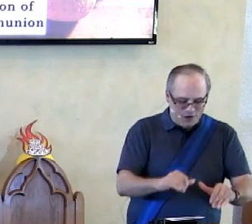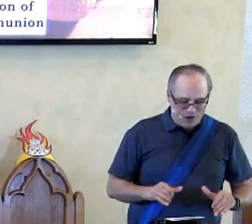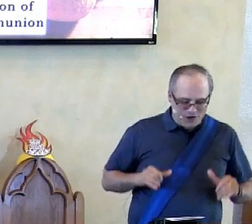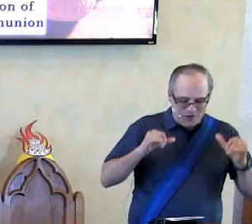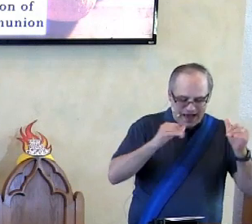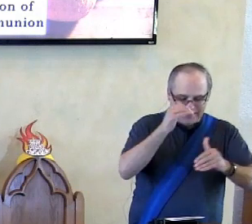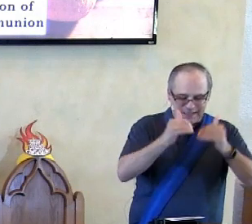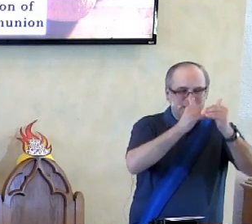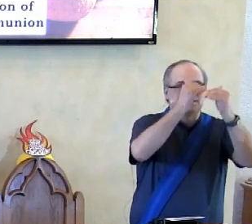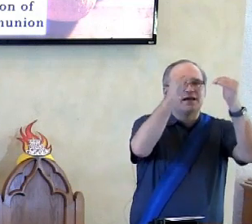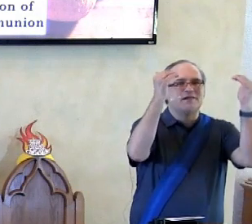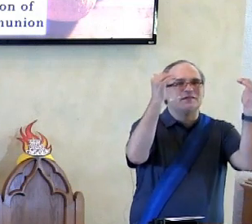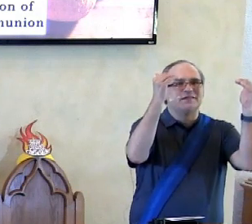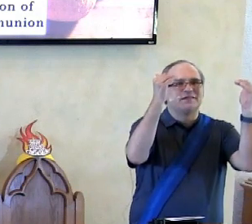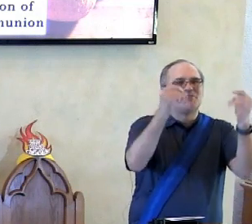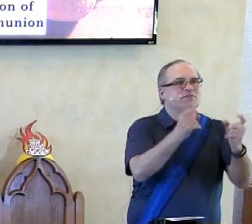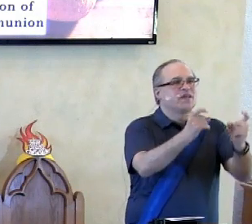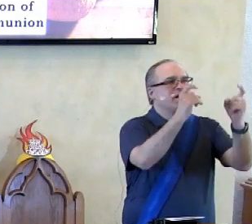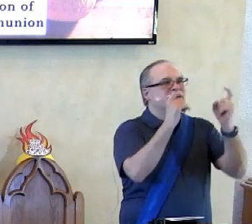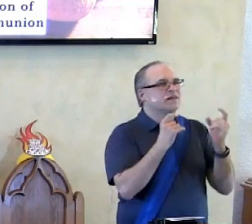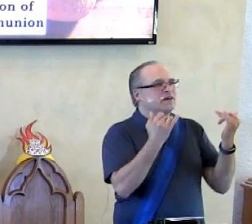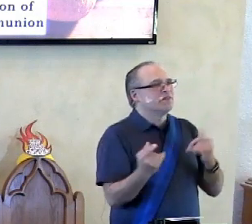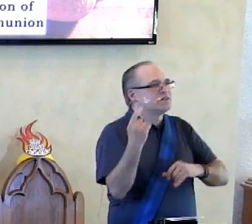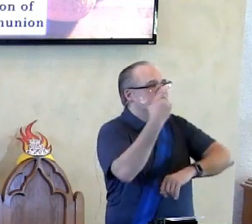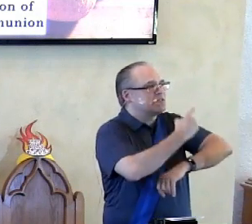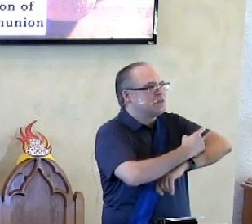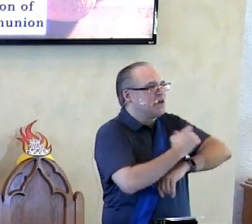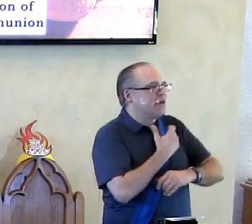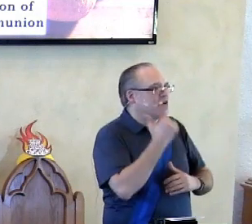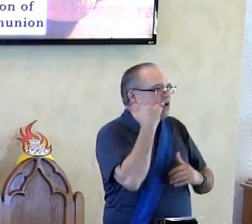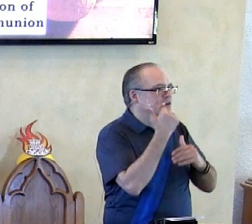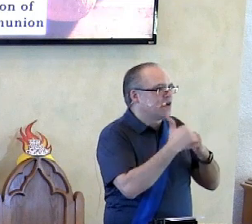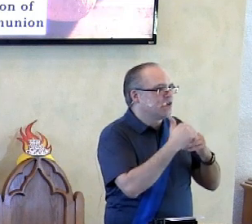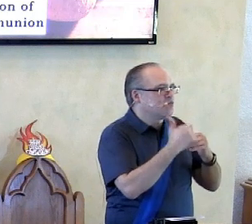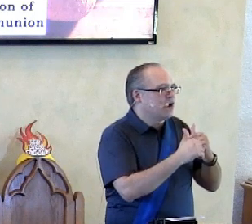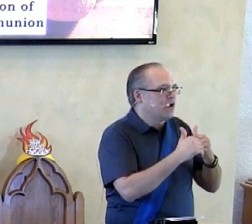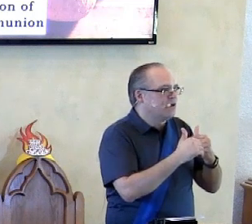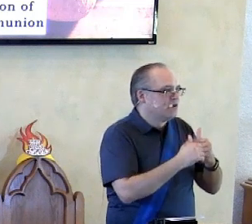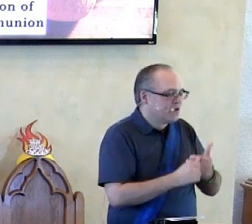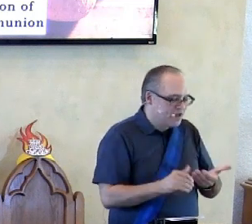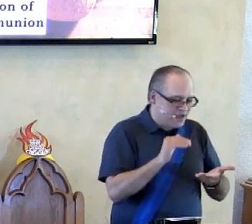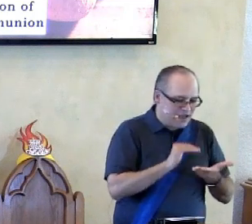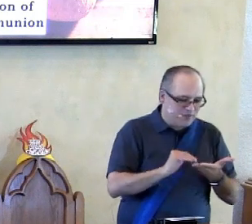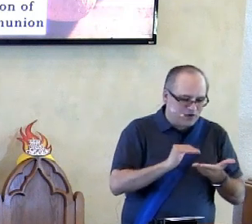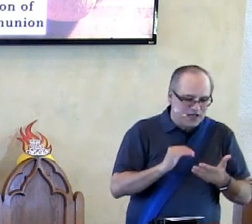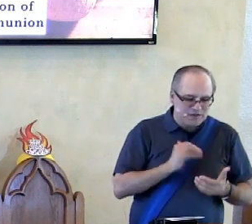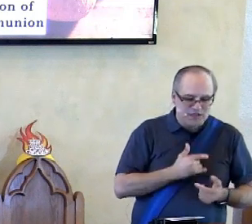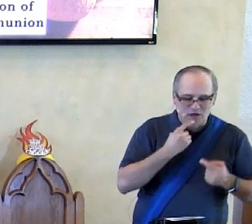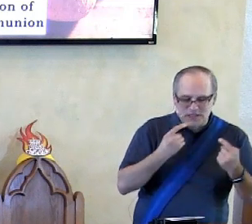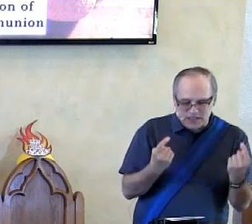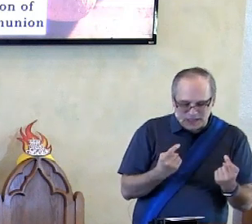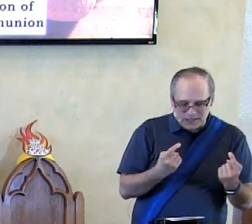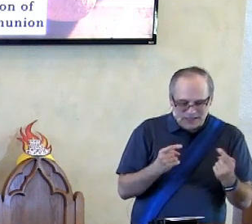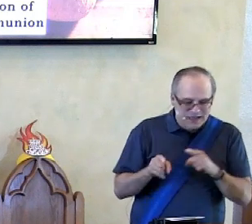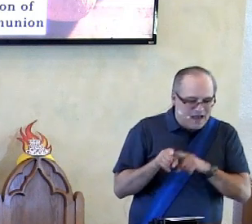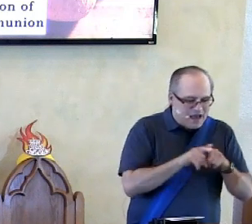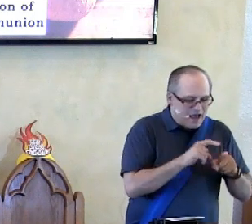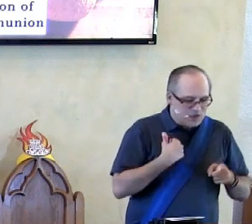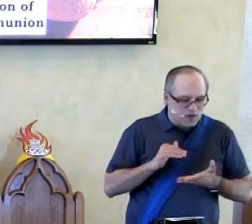on earth as it is in heaven. Give us this day our daily bread, and forgive us our